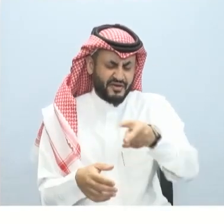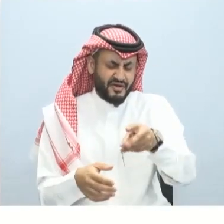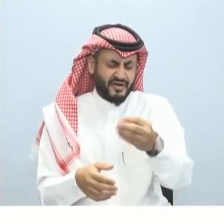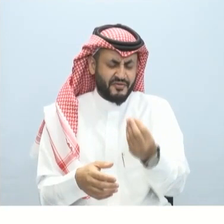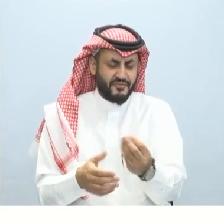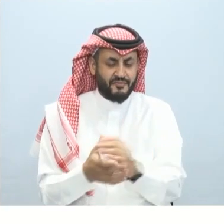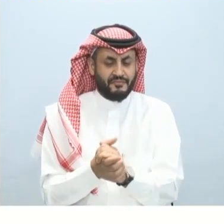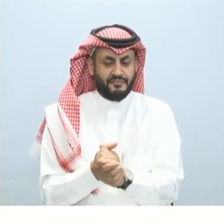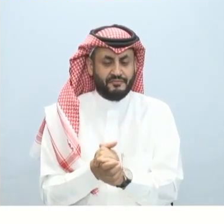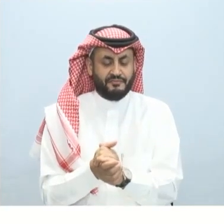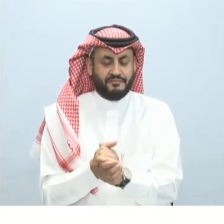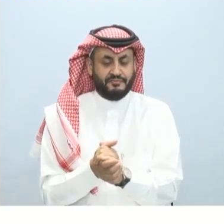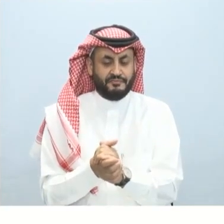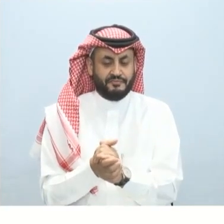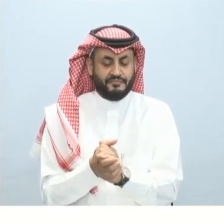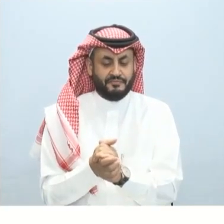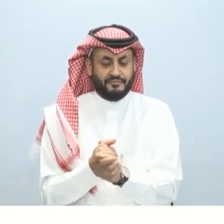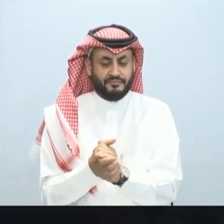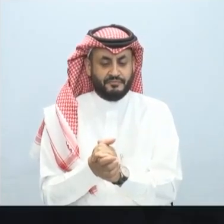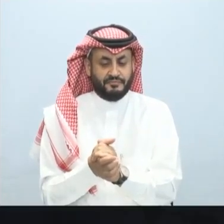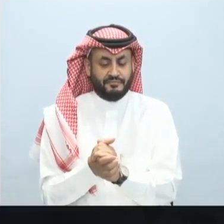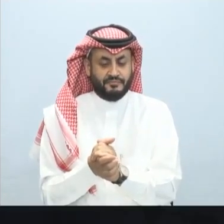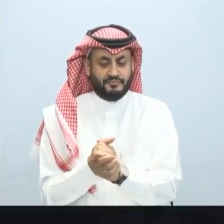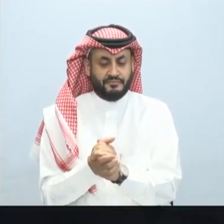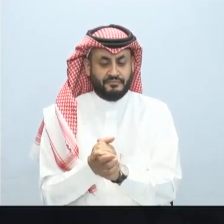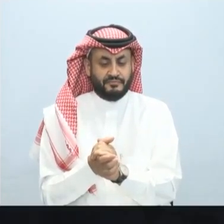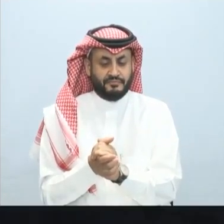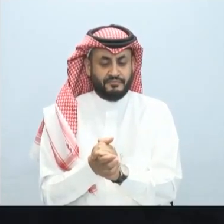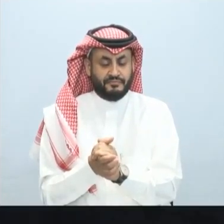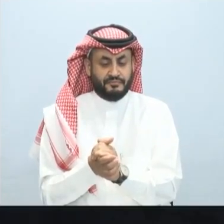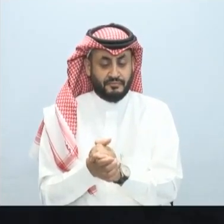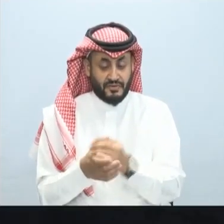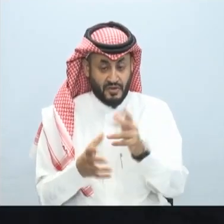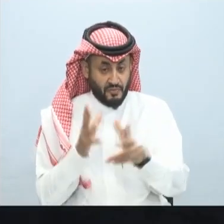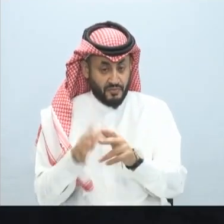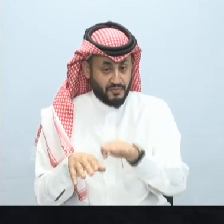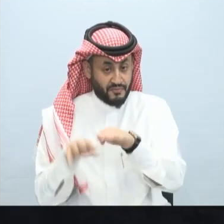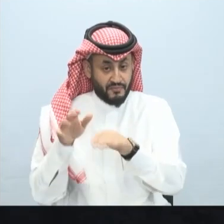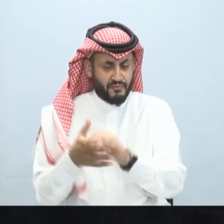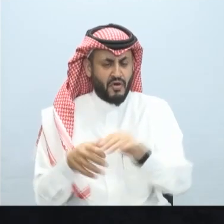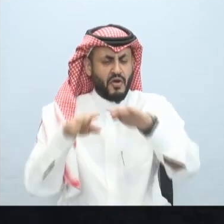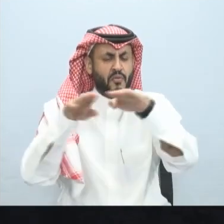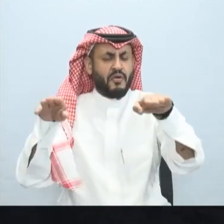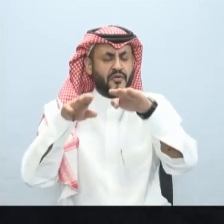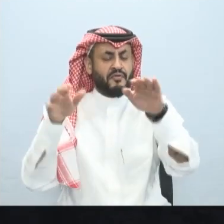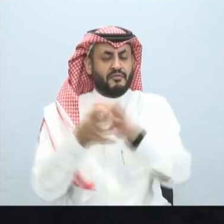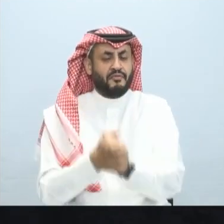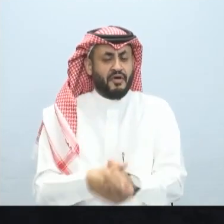going to use comparatives. Remember that we talked about comparatives, superlatives,